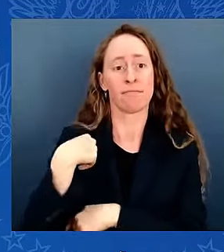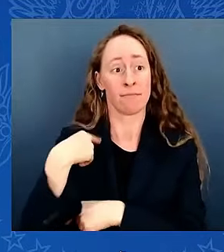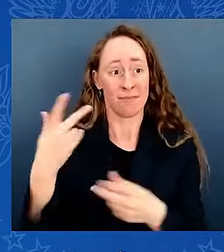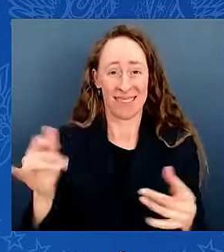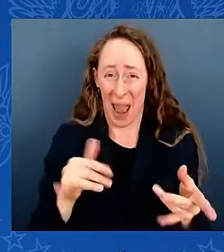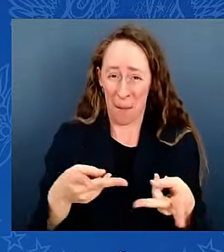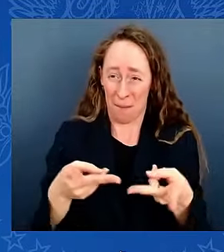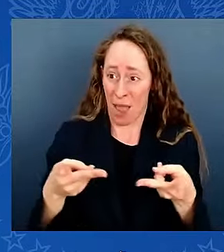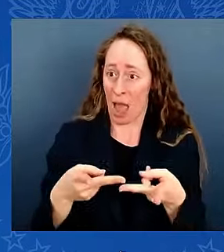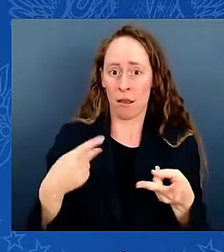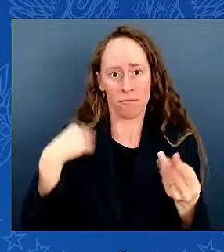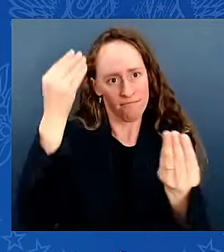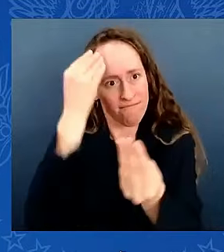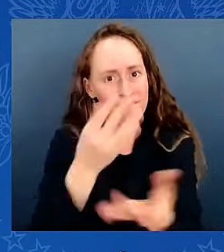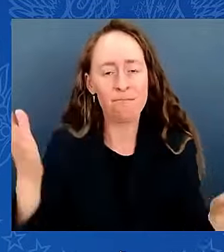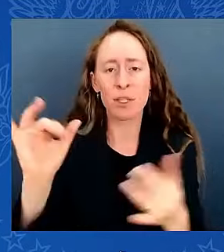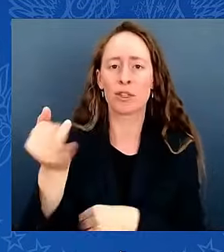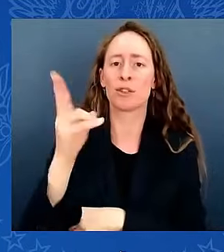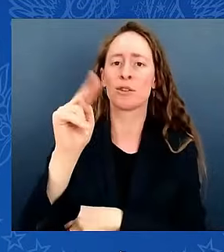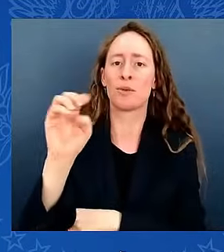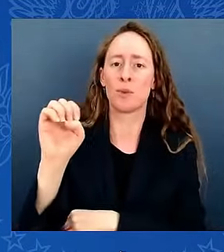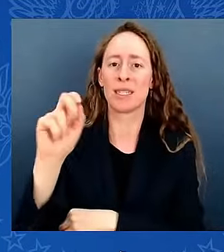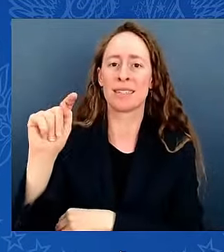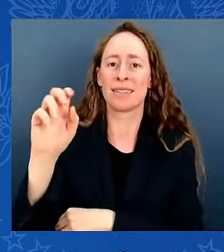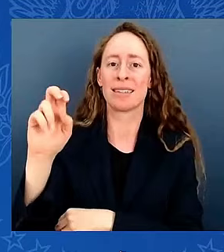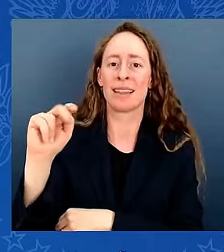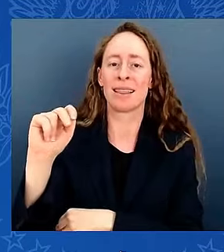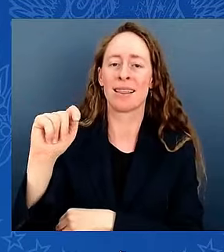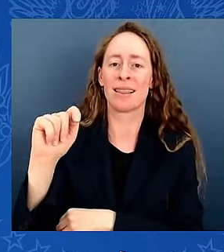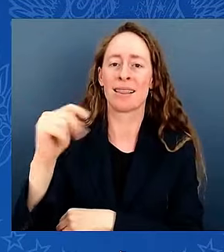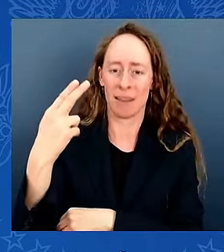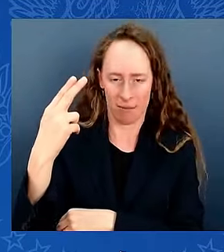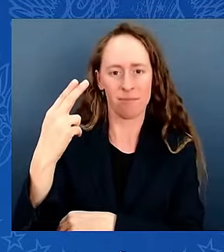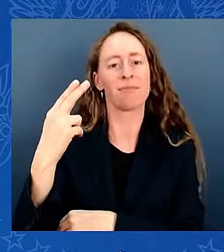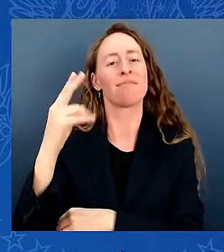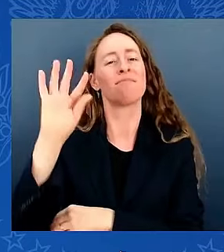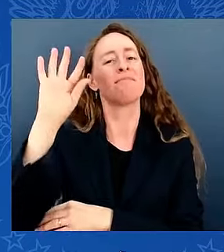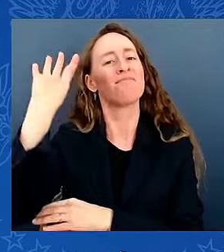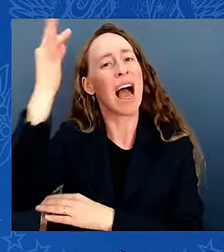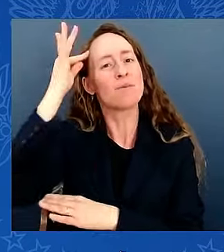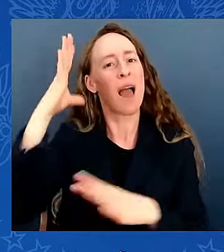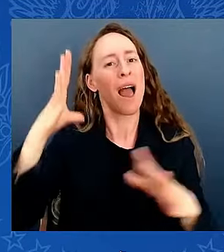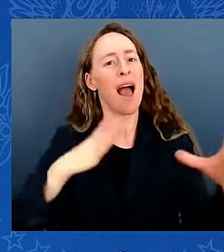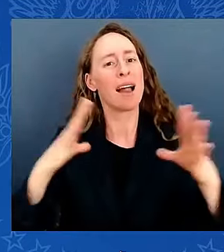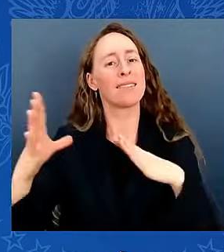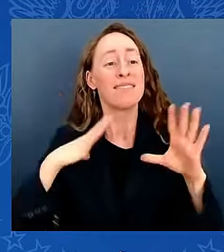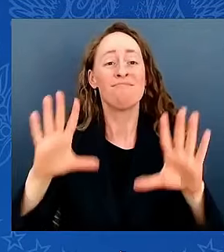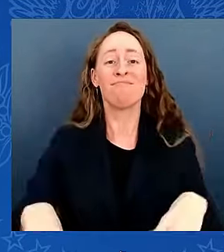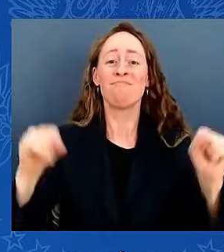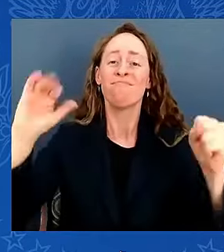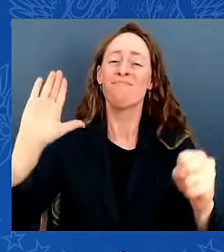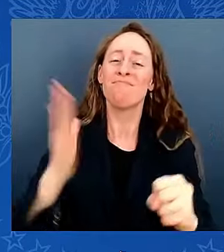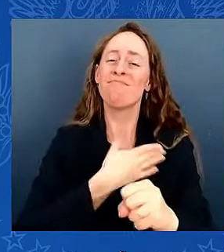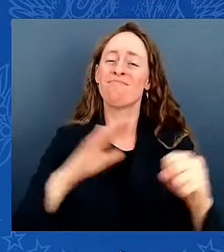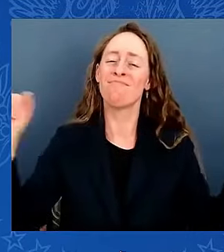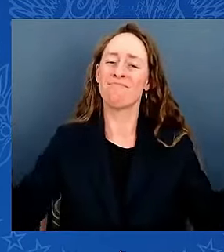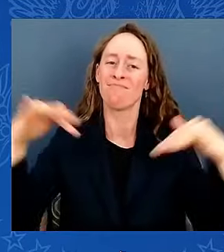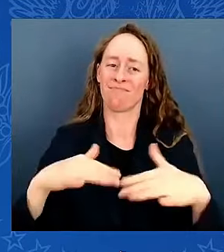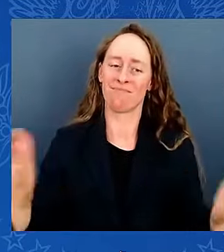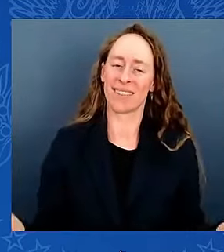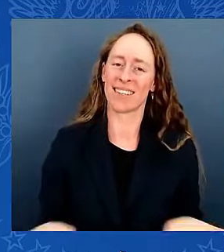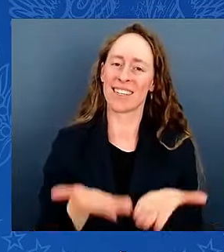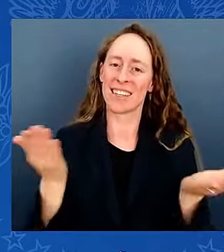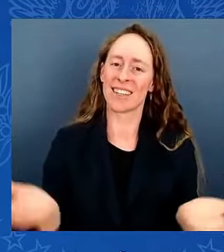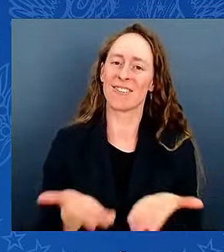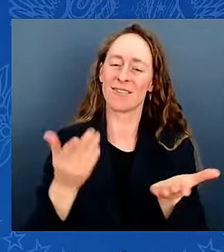And on this lawn, we celebrated the first Black woman appointed to the United States Supreme Court, a best decision I